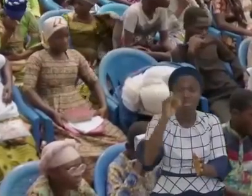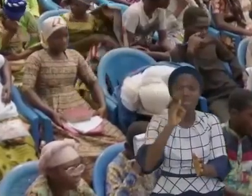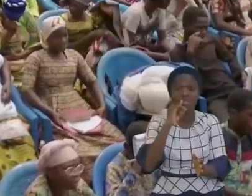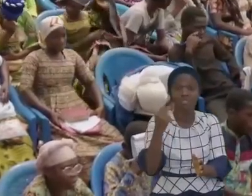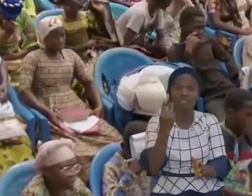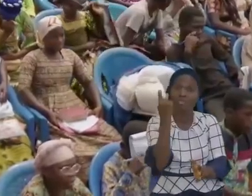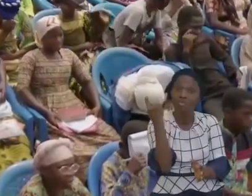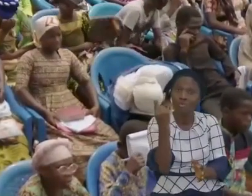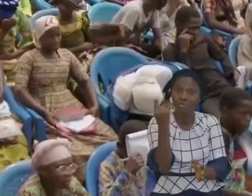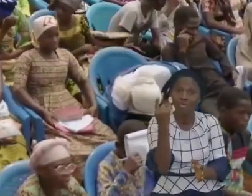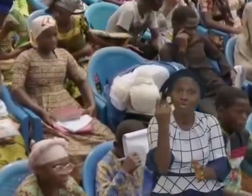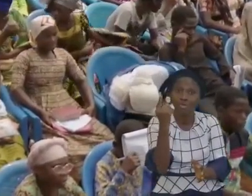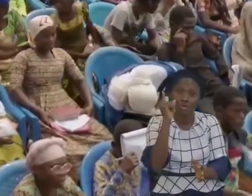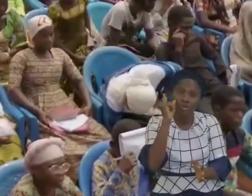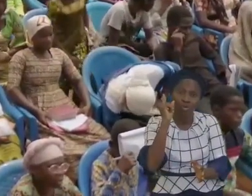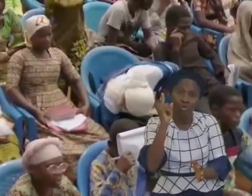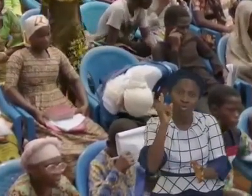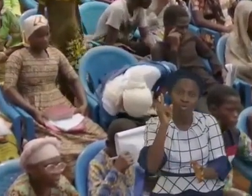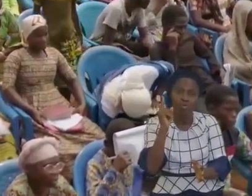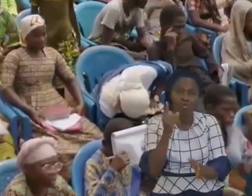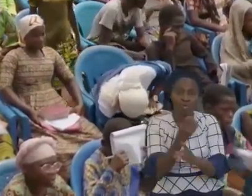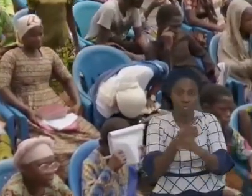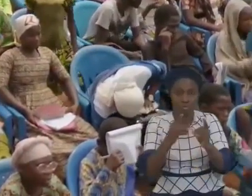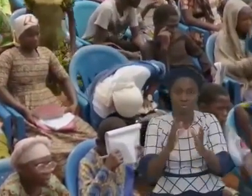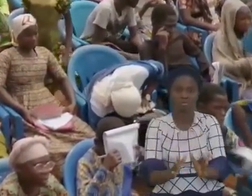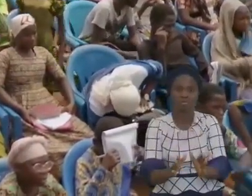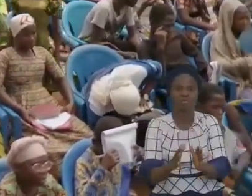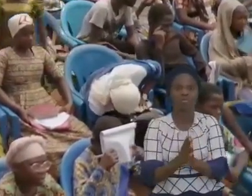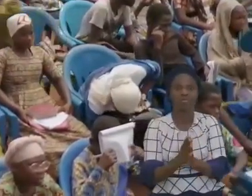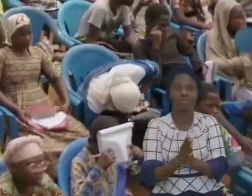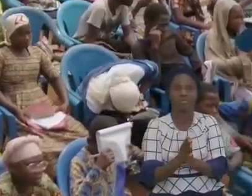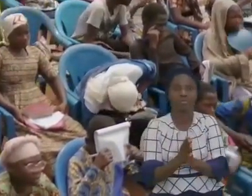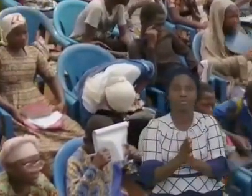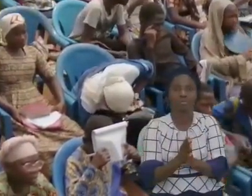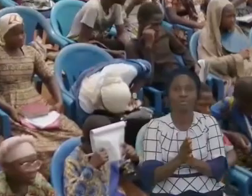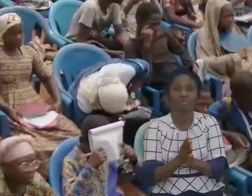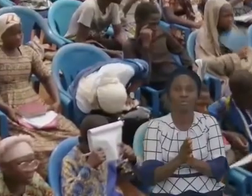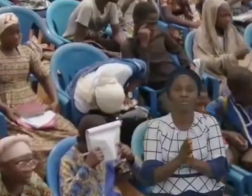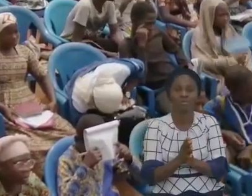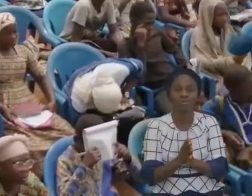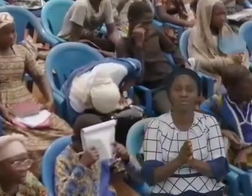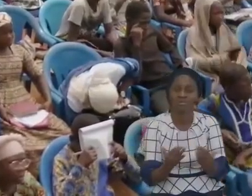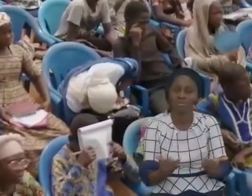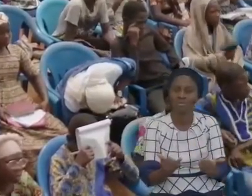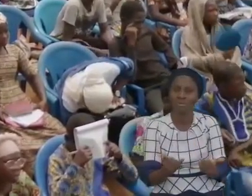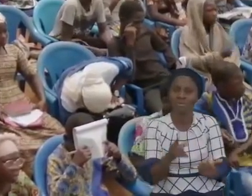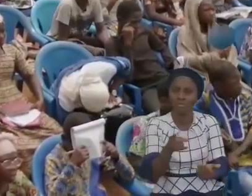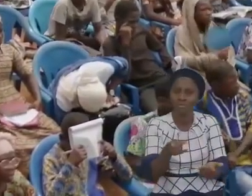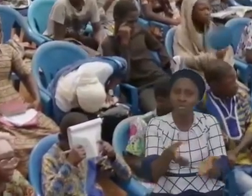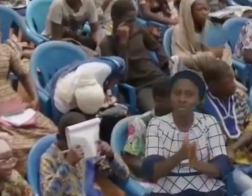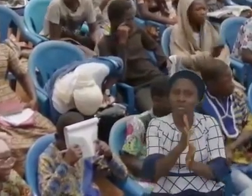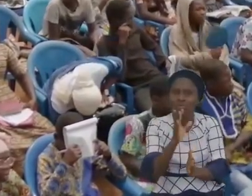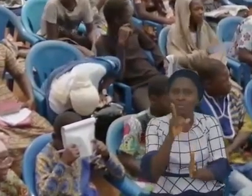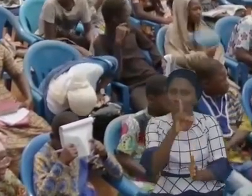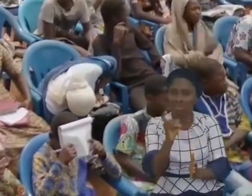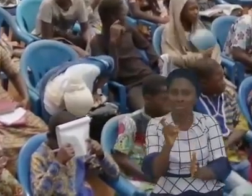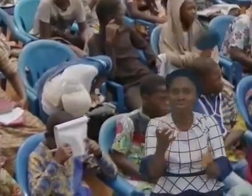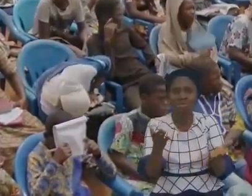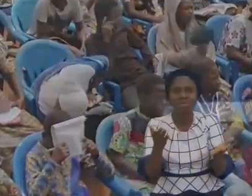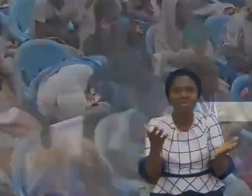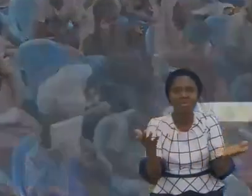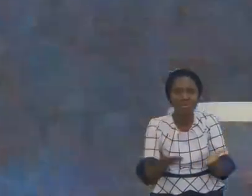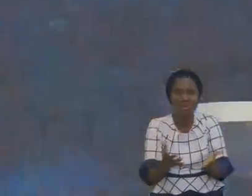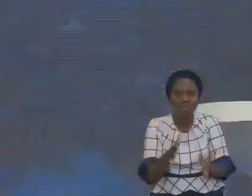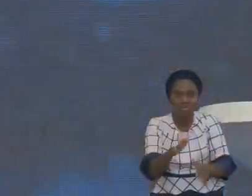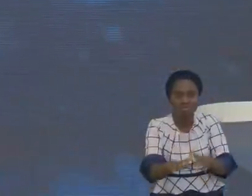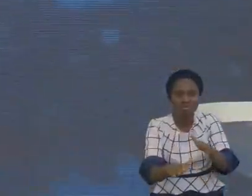What steps do I take? Because I told you that if we're going to go from the ground level and go to